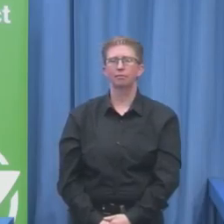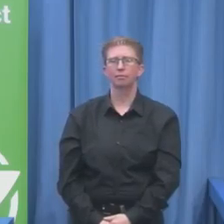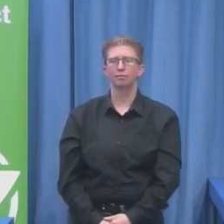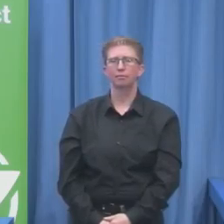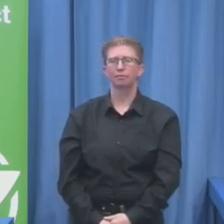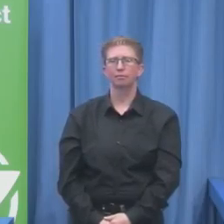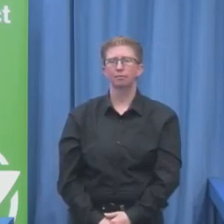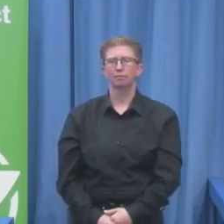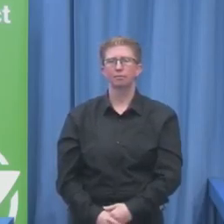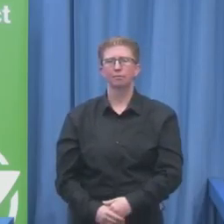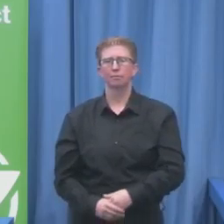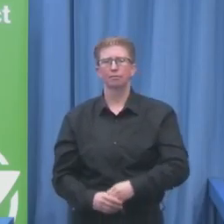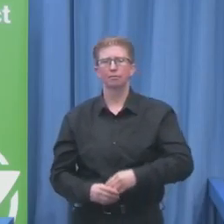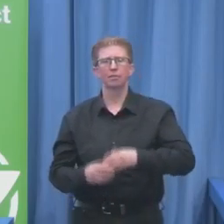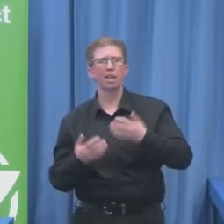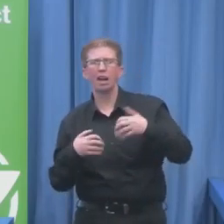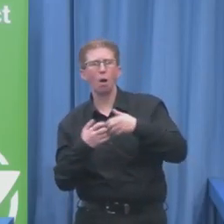You want to answer?